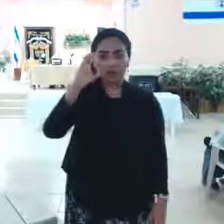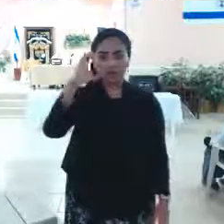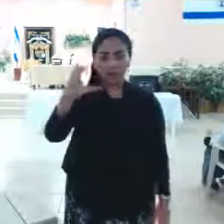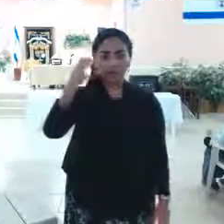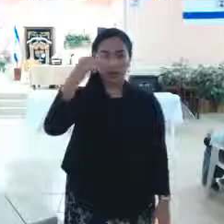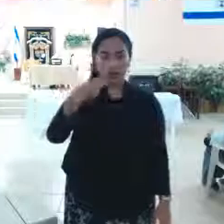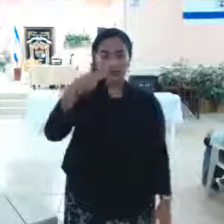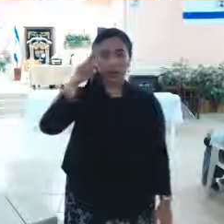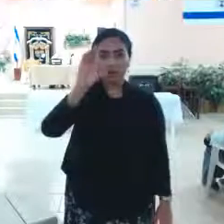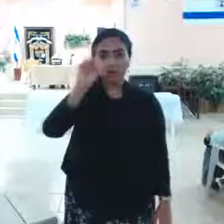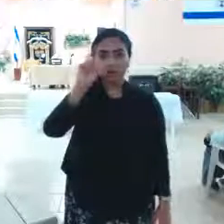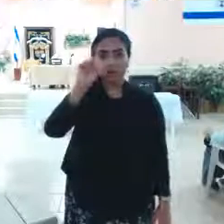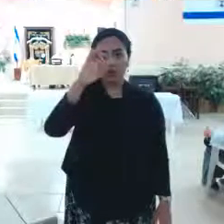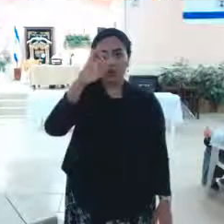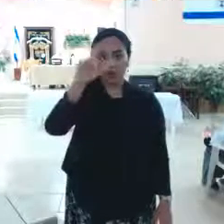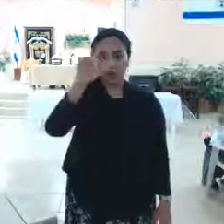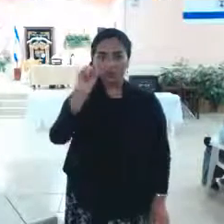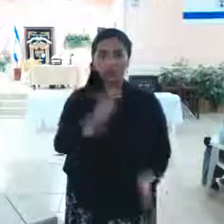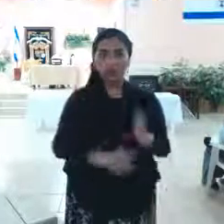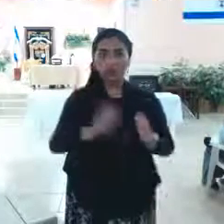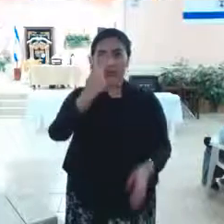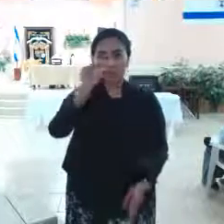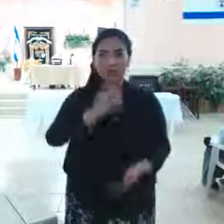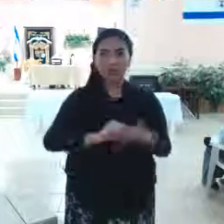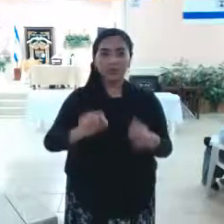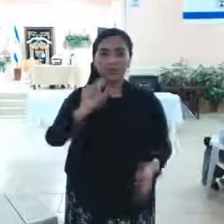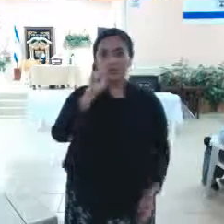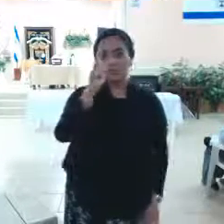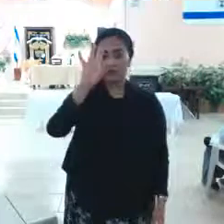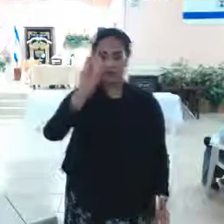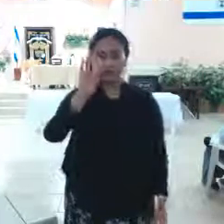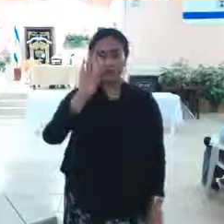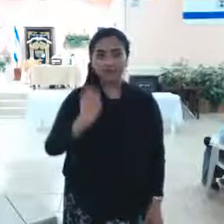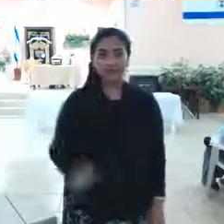Chronicles 30, verse 27.